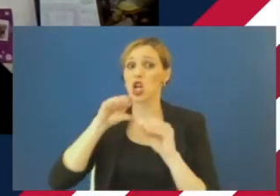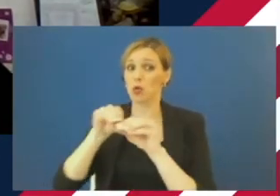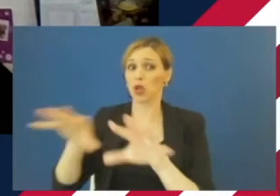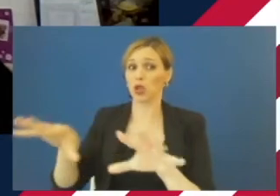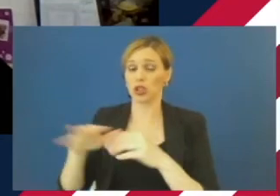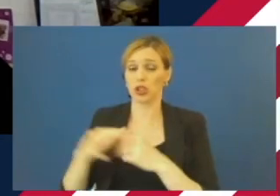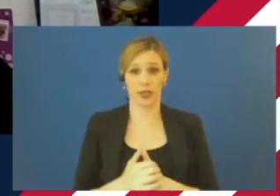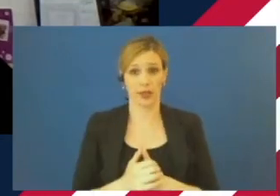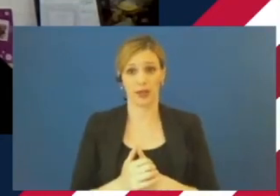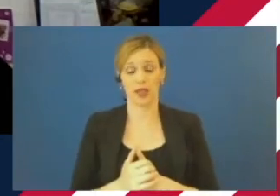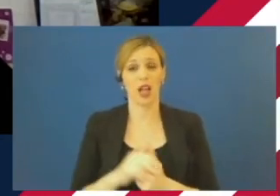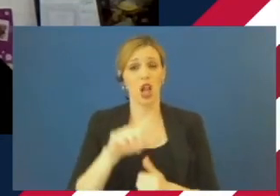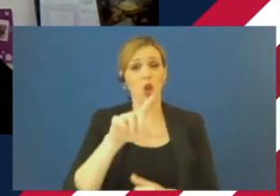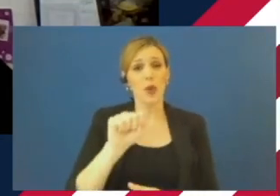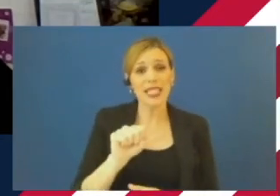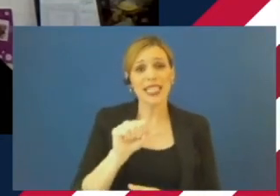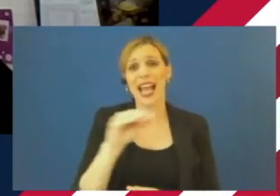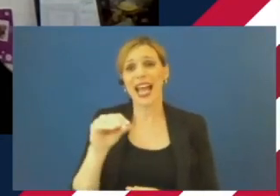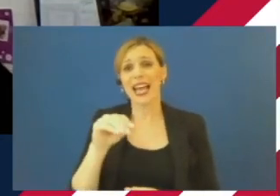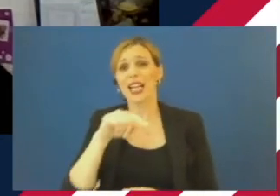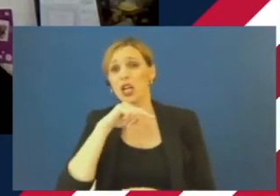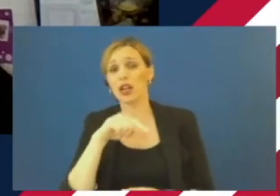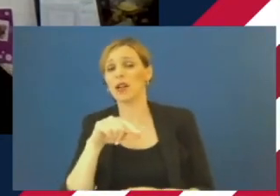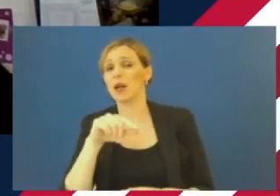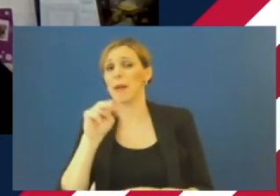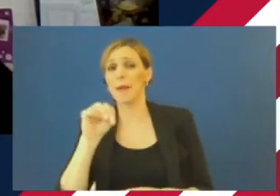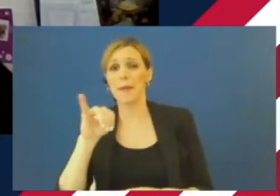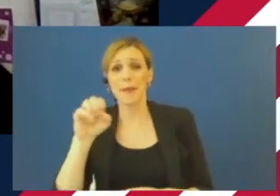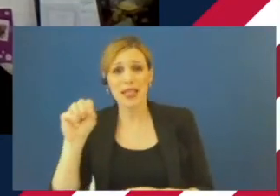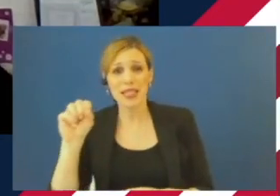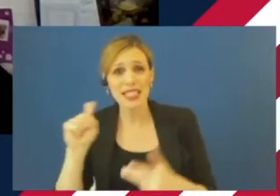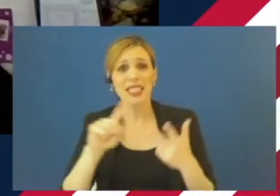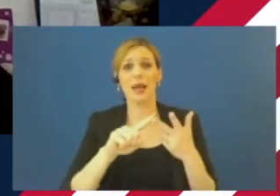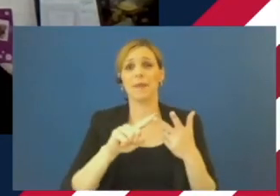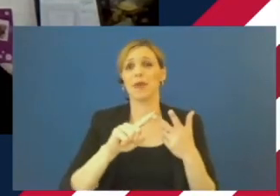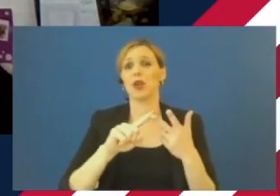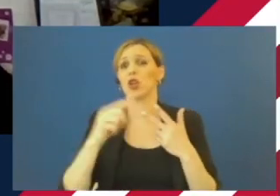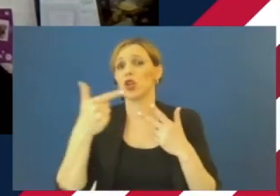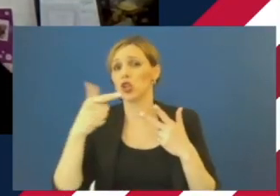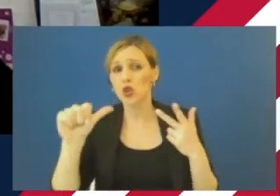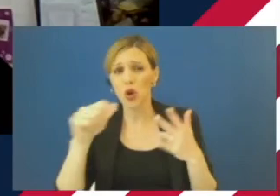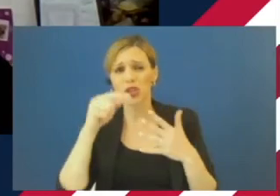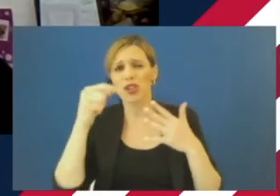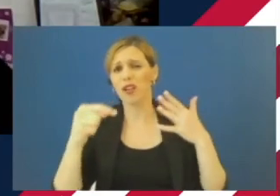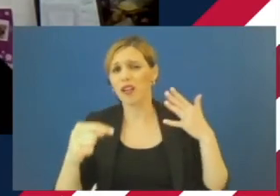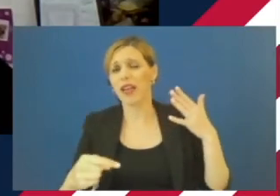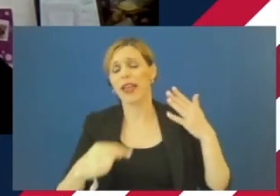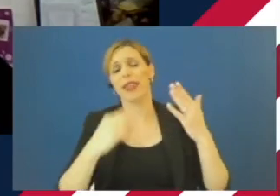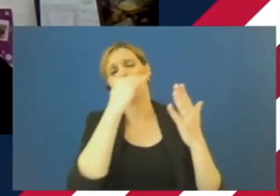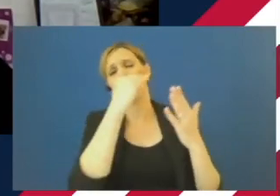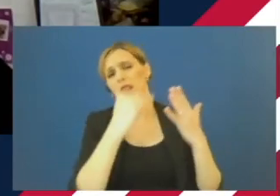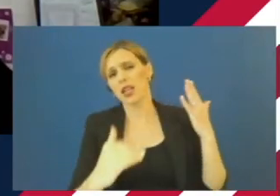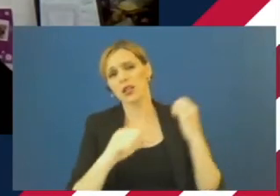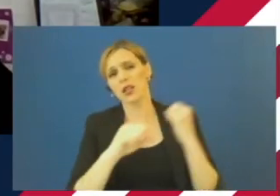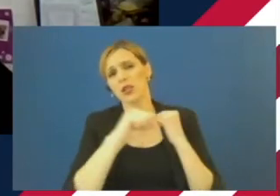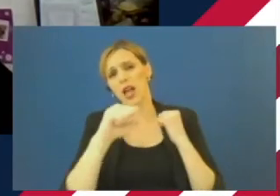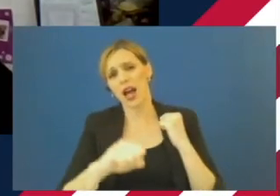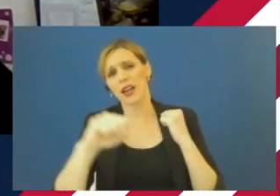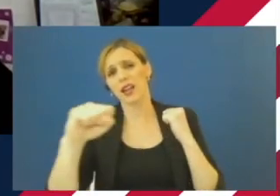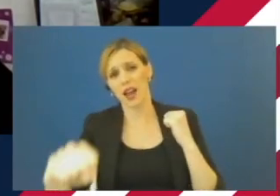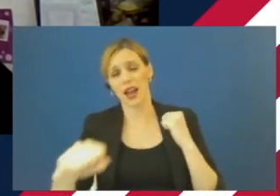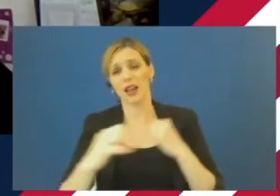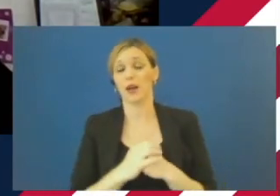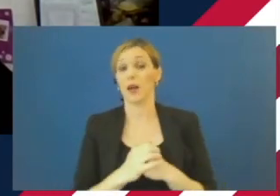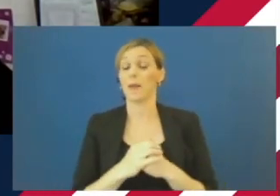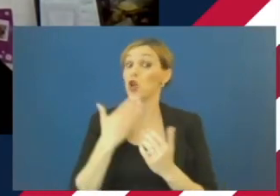in Louisiana, Turkey Creek in Mississippi, Marietta, Cobb County, Georgia, the list goes on and on. But there's good news. There's things that we can do